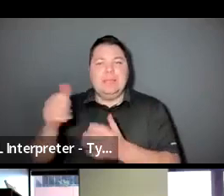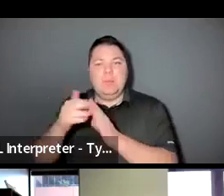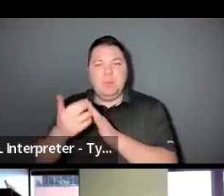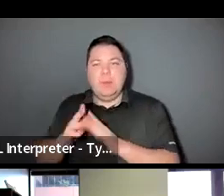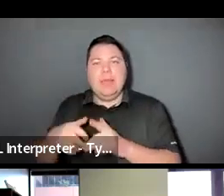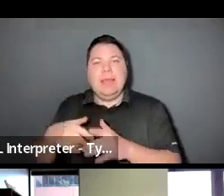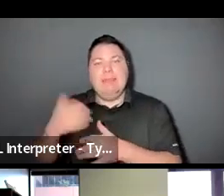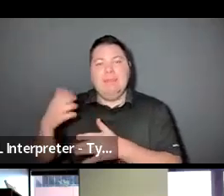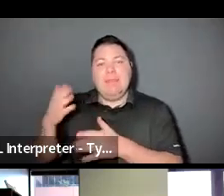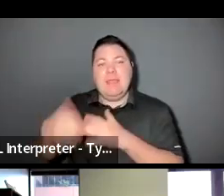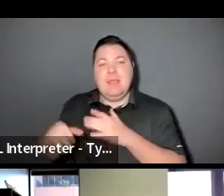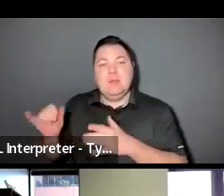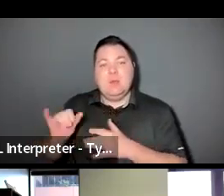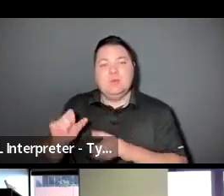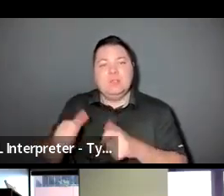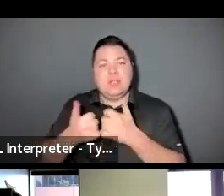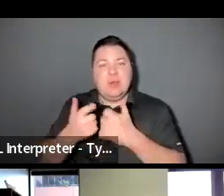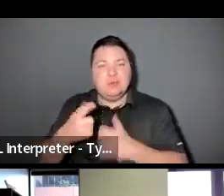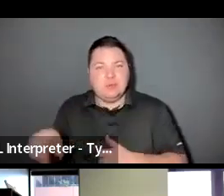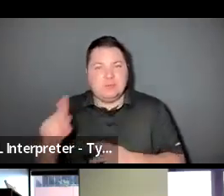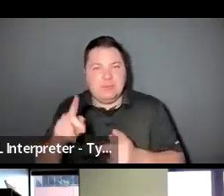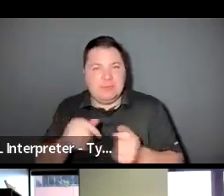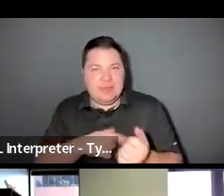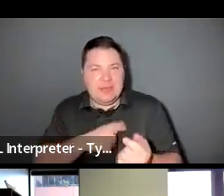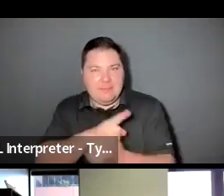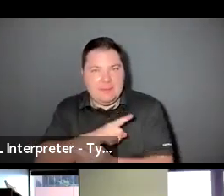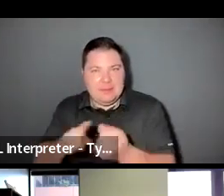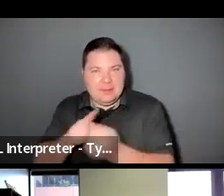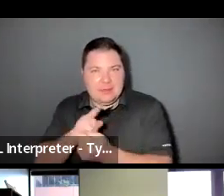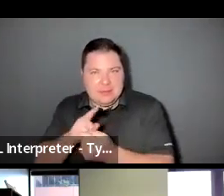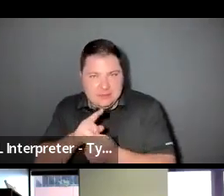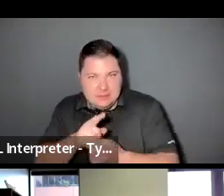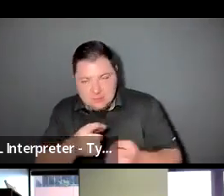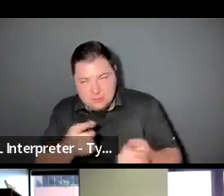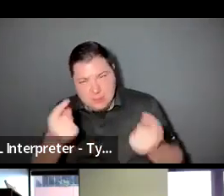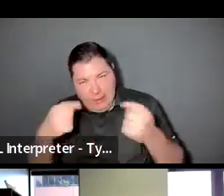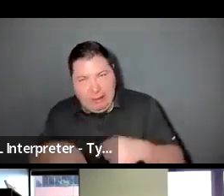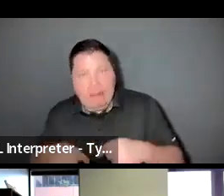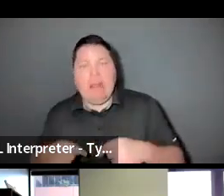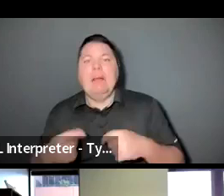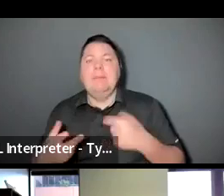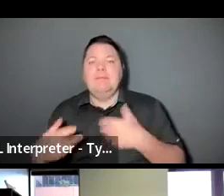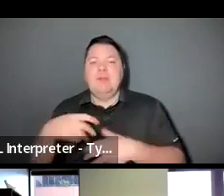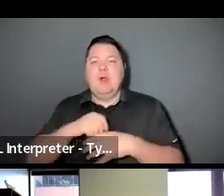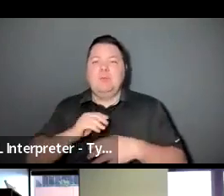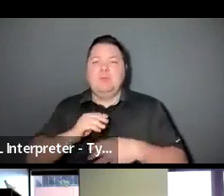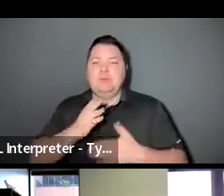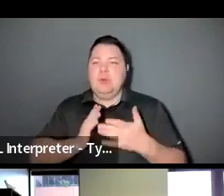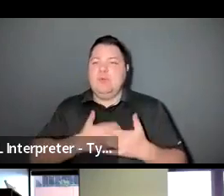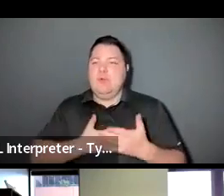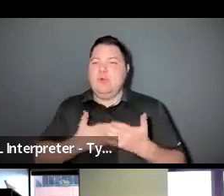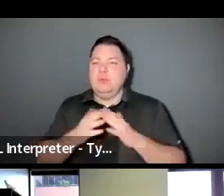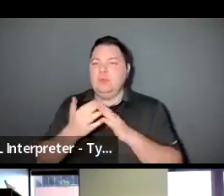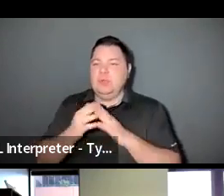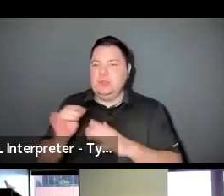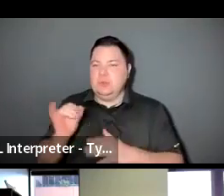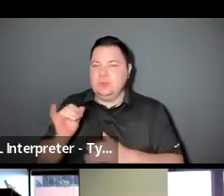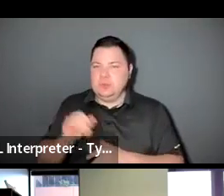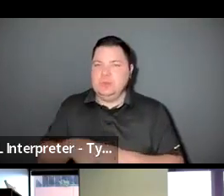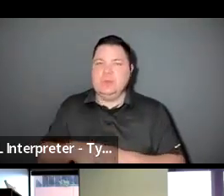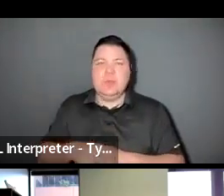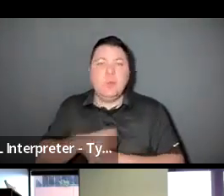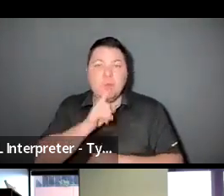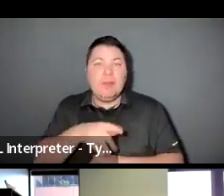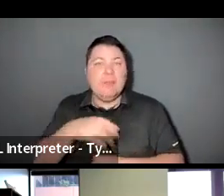I challenge those individuals that I've met to come out and to participate in being part of our community. It's been very